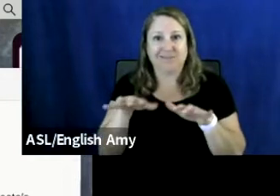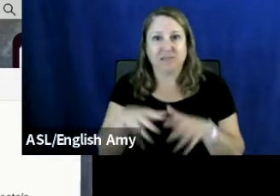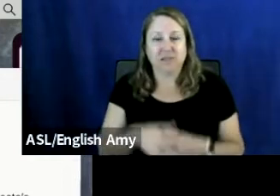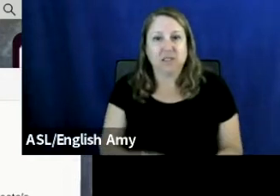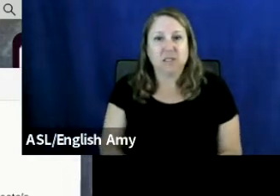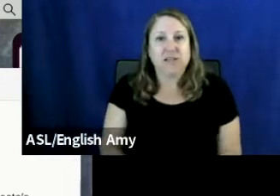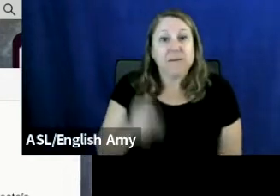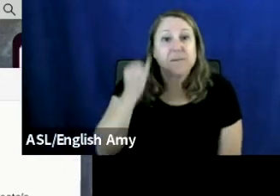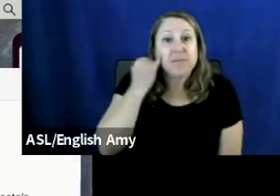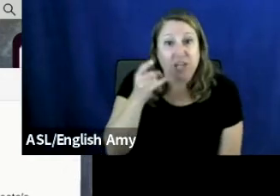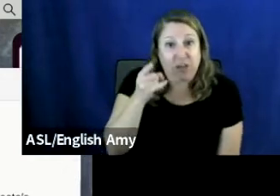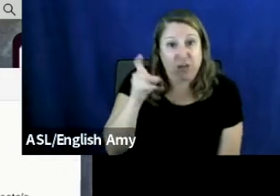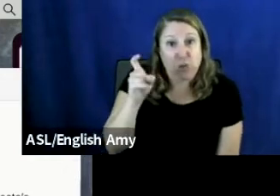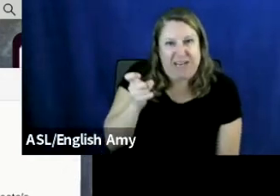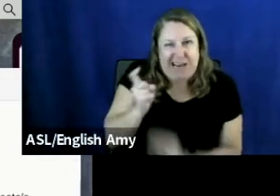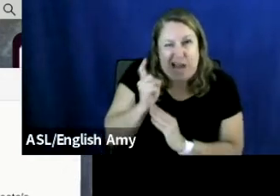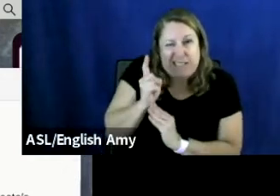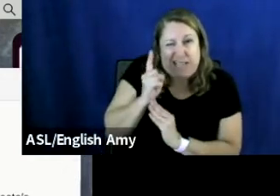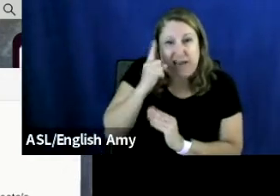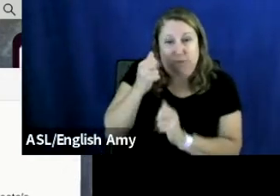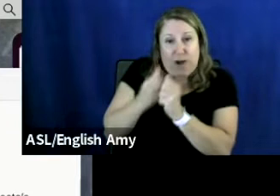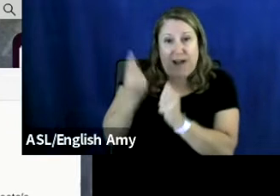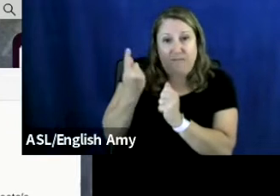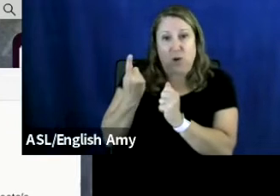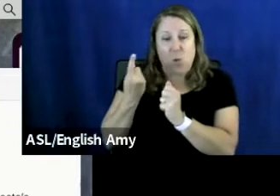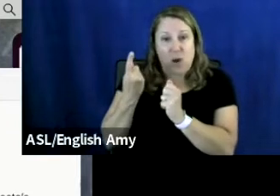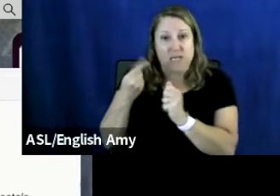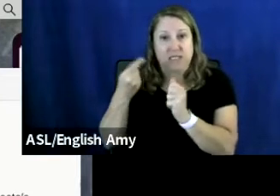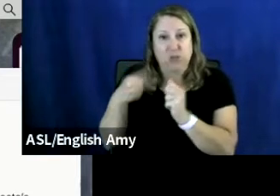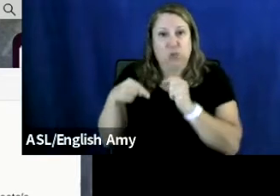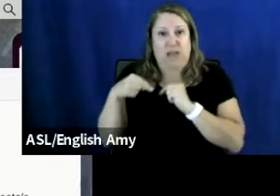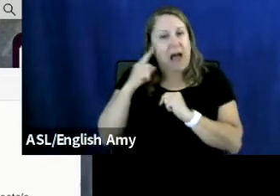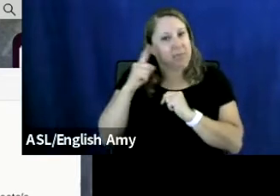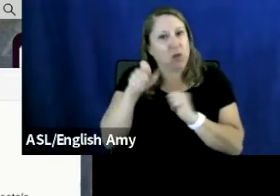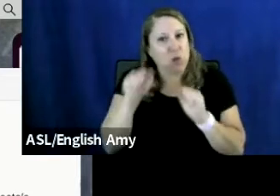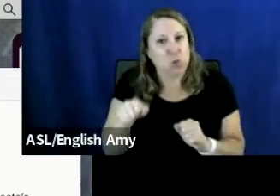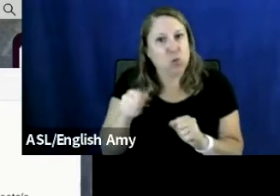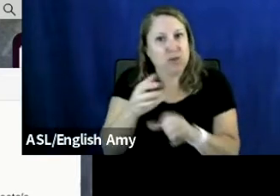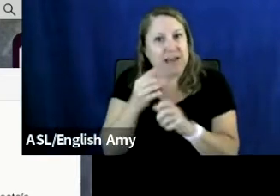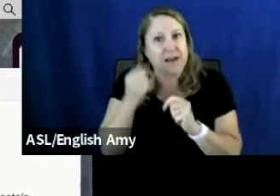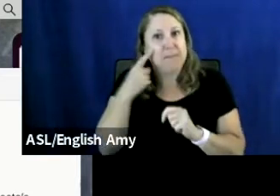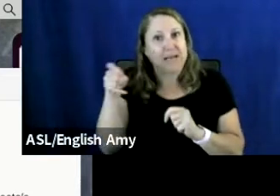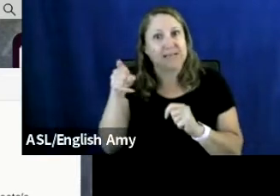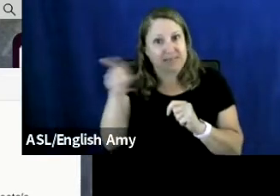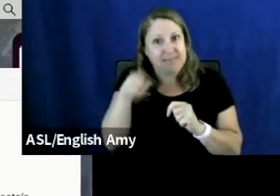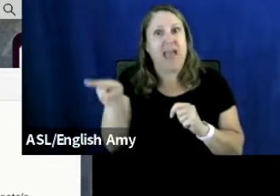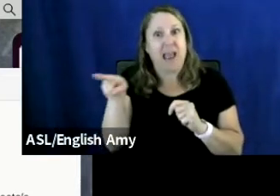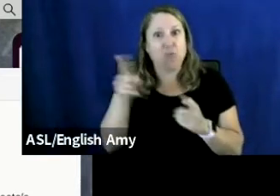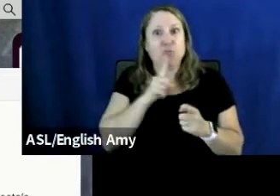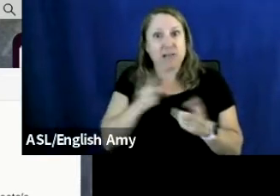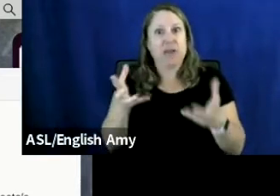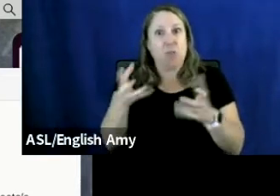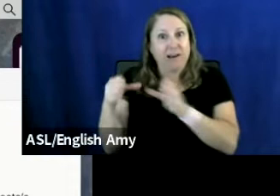if you need a second for everyone to step back, I think you could get it, because they were so wanting to continue on with the lesson and what was